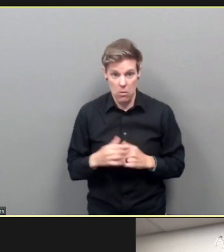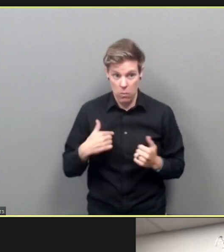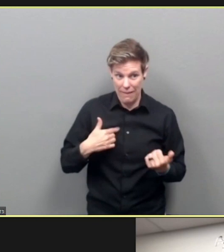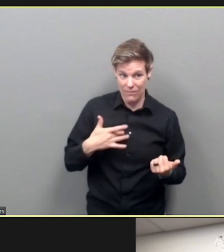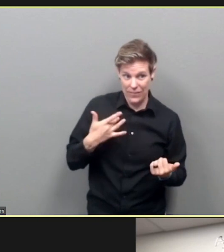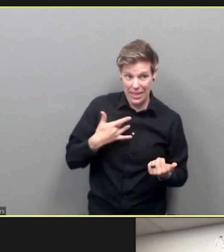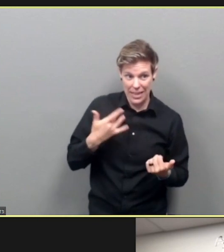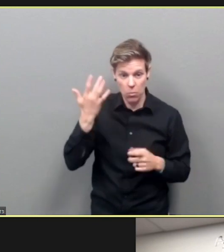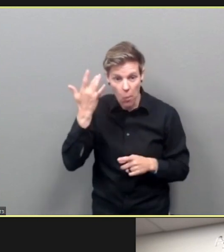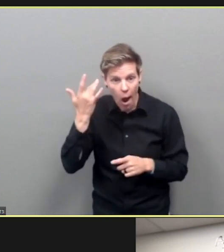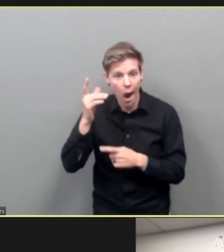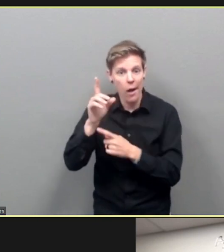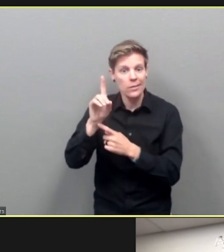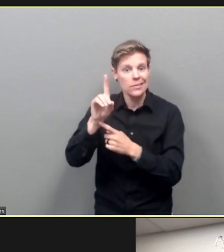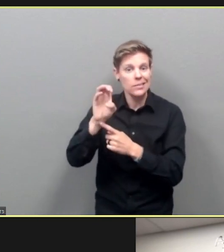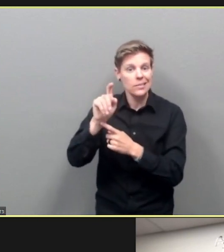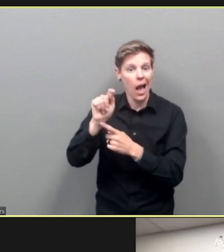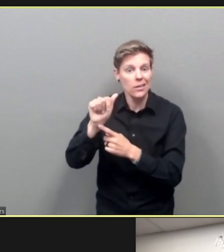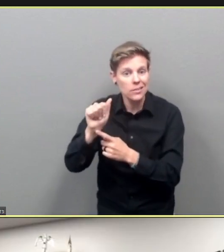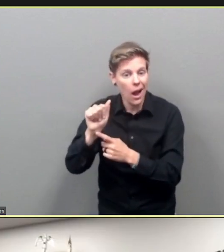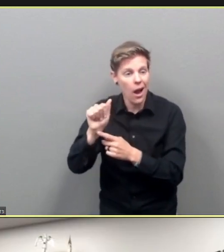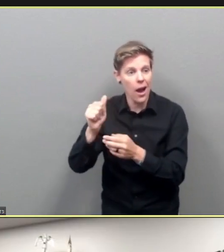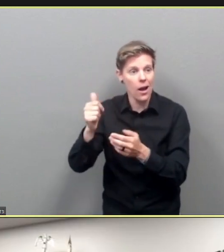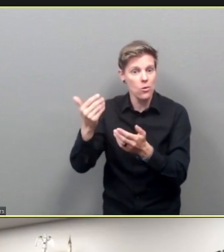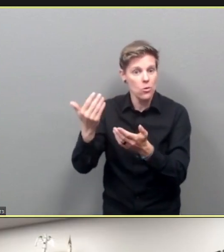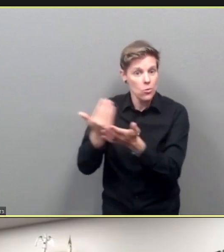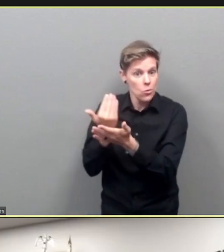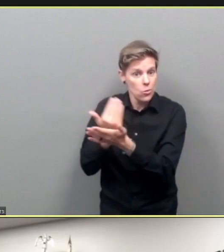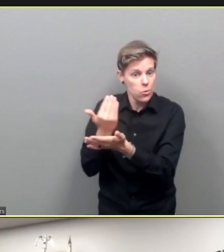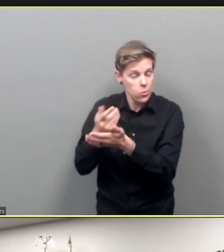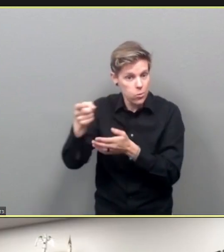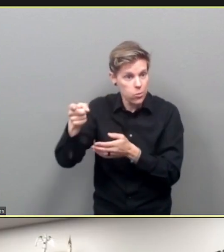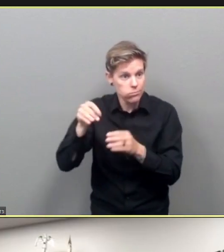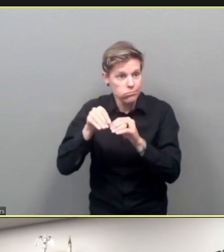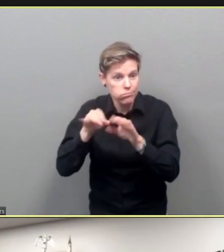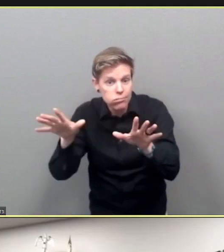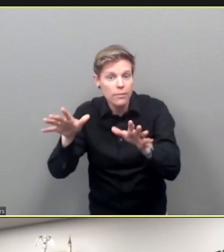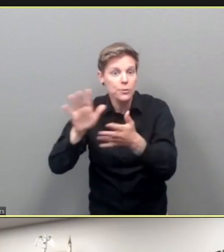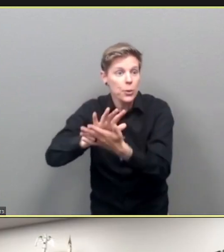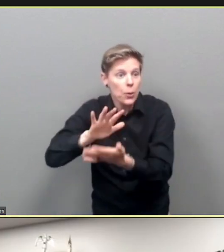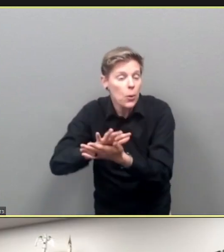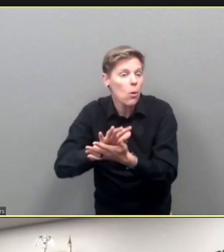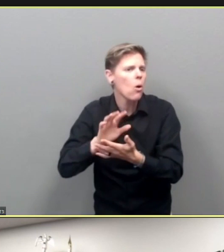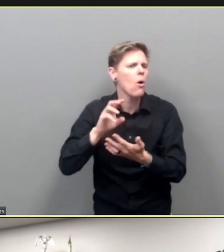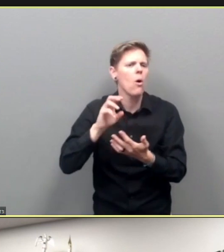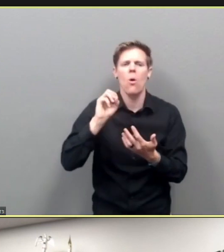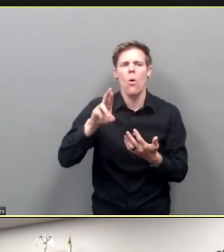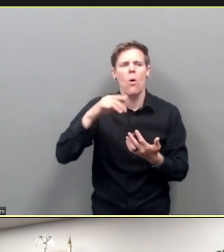or is that also potentially because of school, kids being in school?